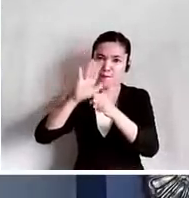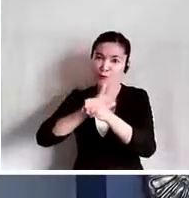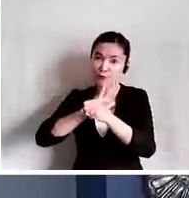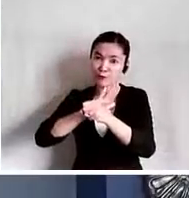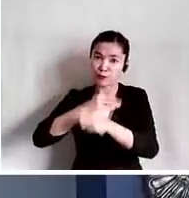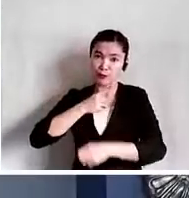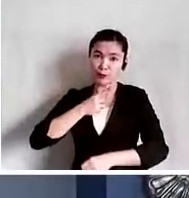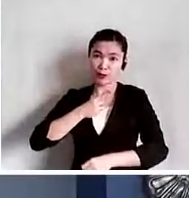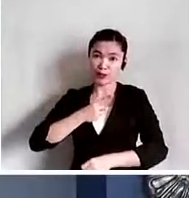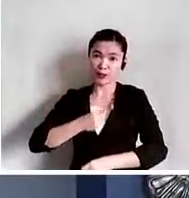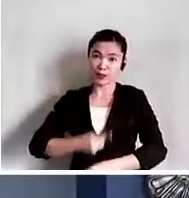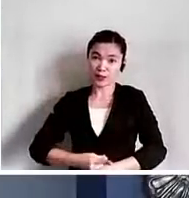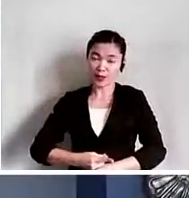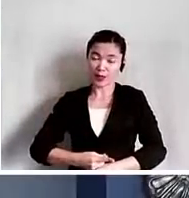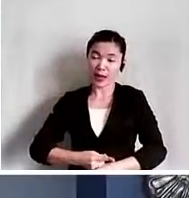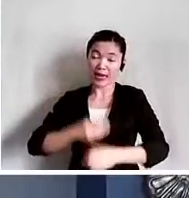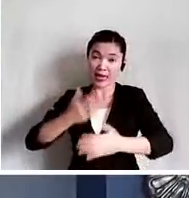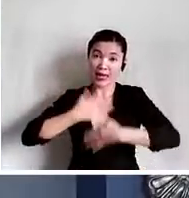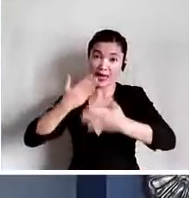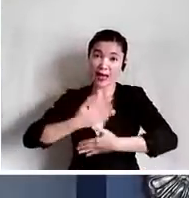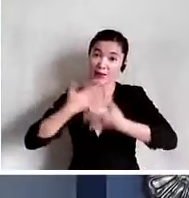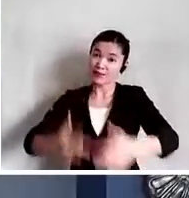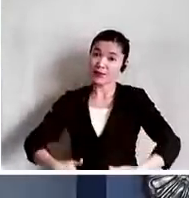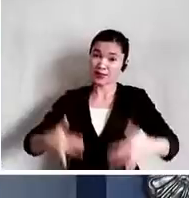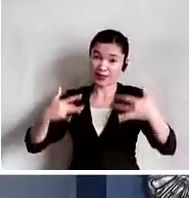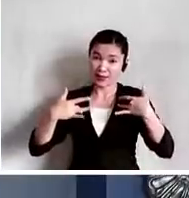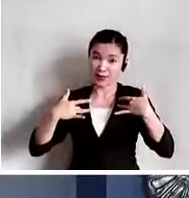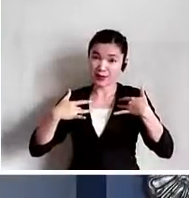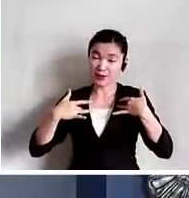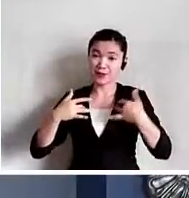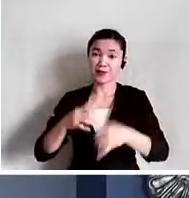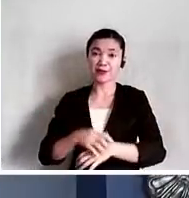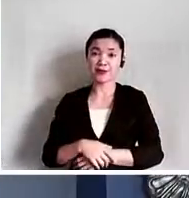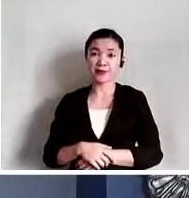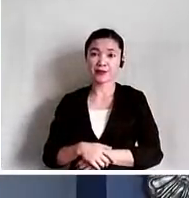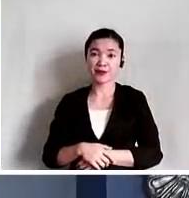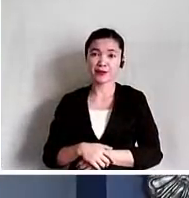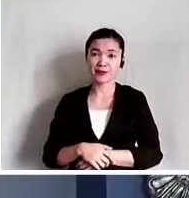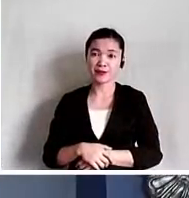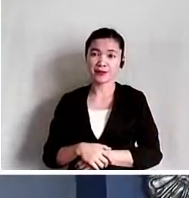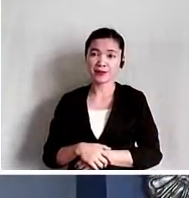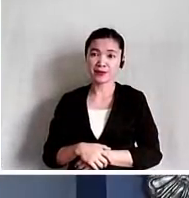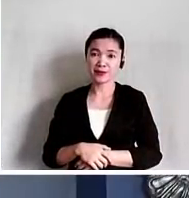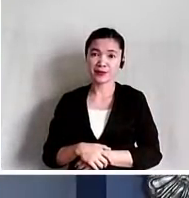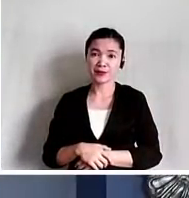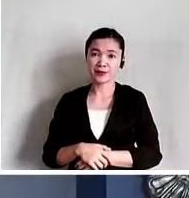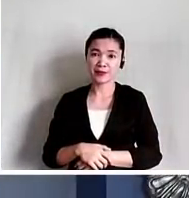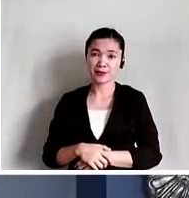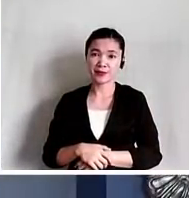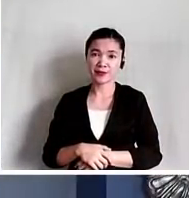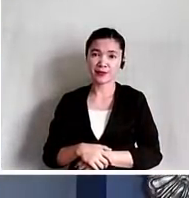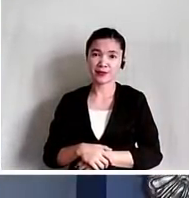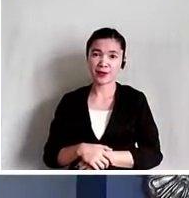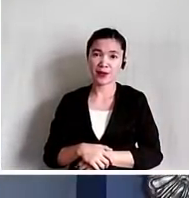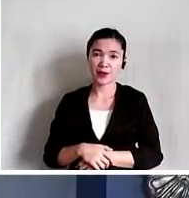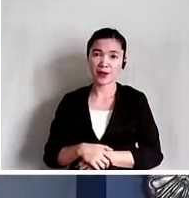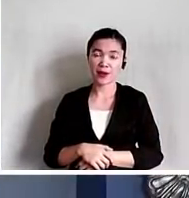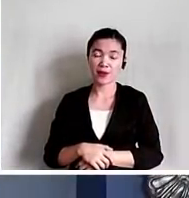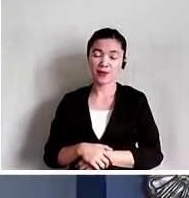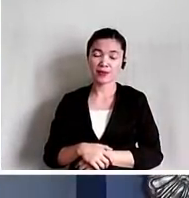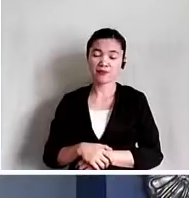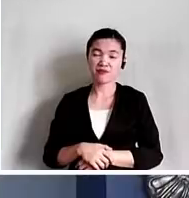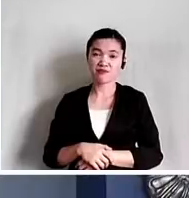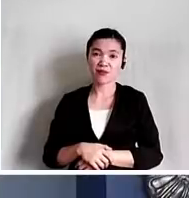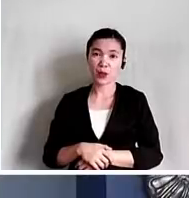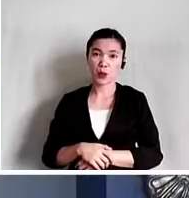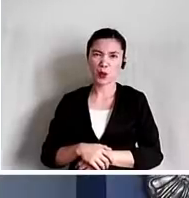tawo sa dihang nakabaton na siya igong pangunaw na sa iyang panuigo, no?